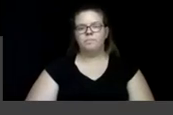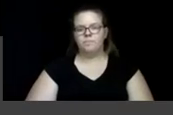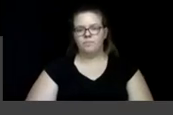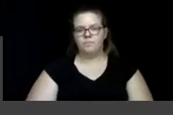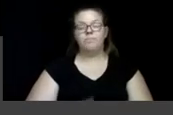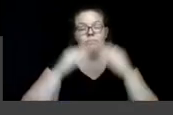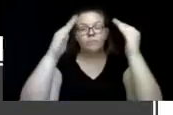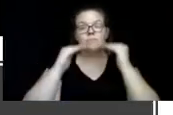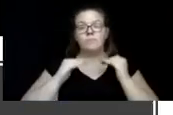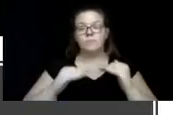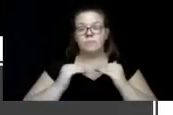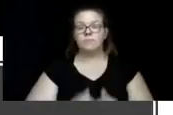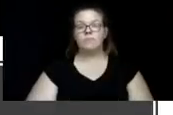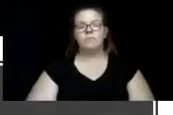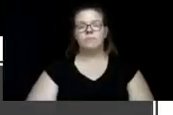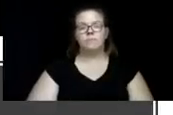Next slide, please.